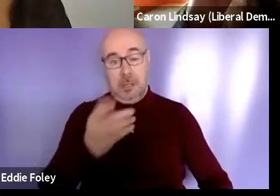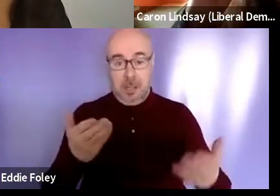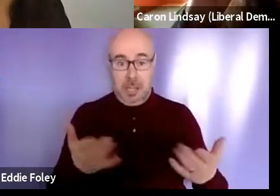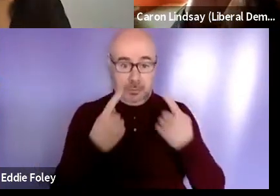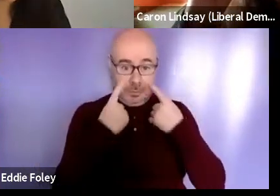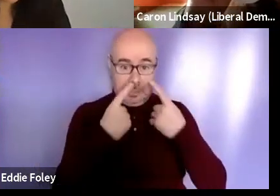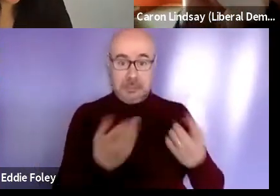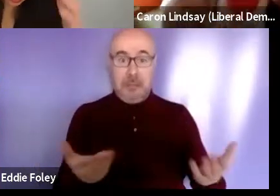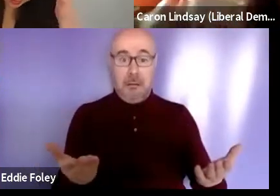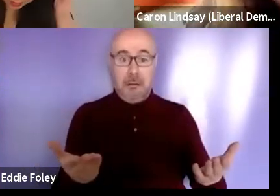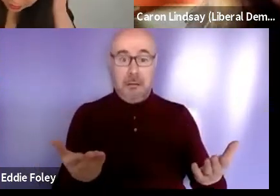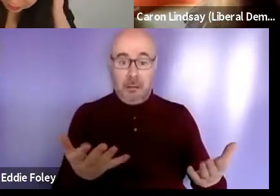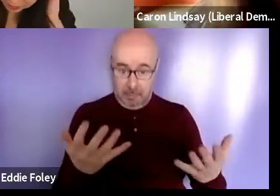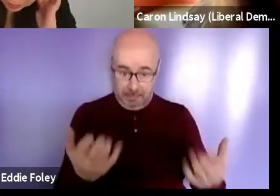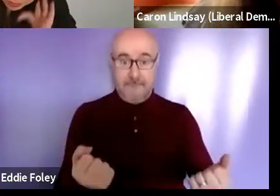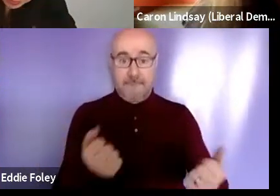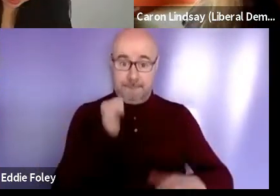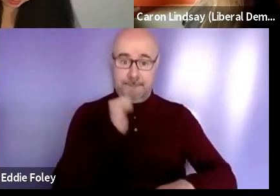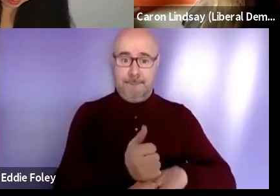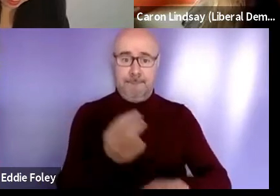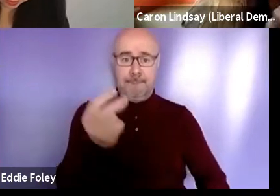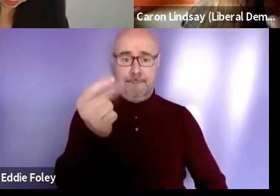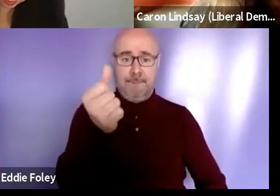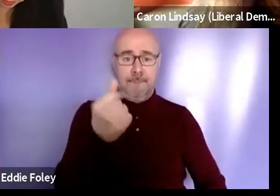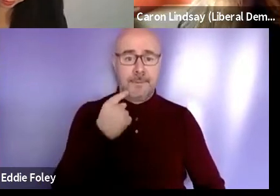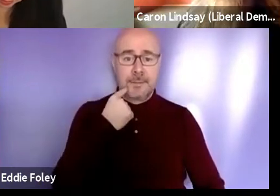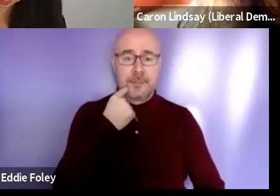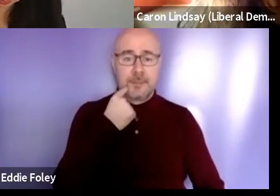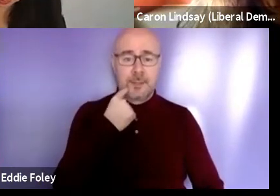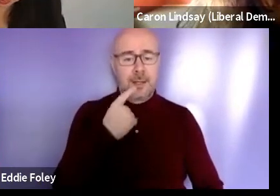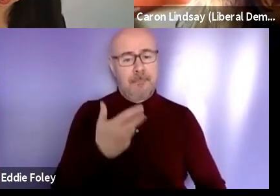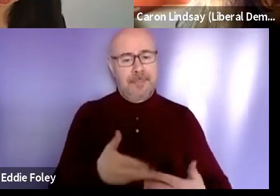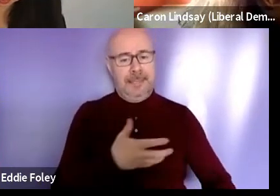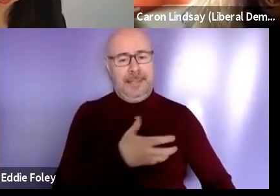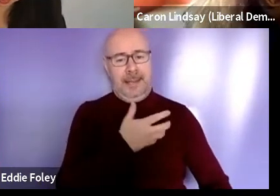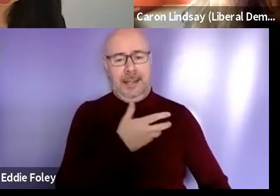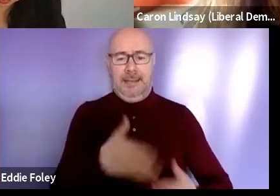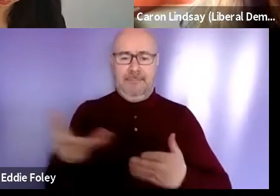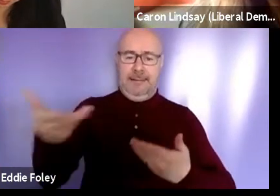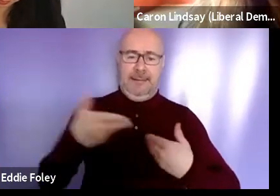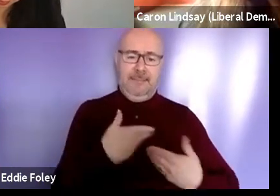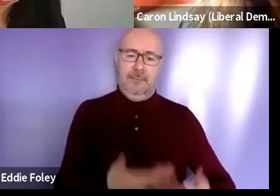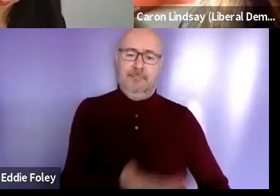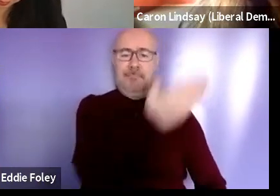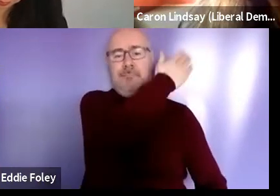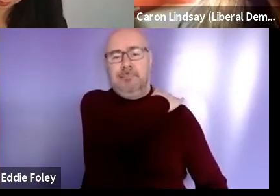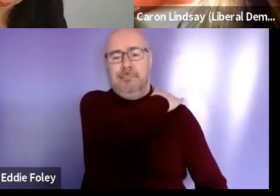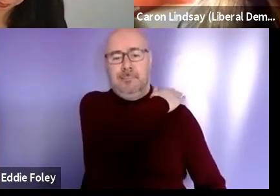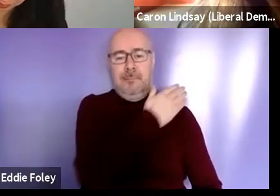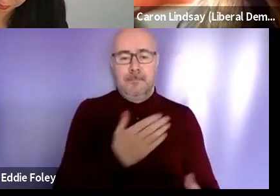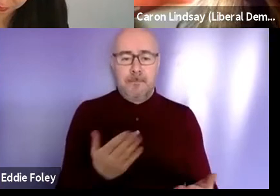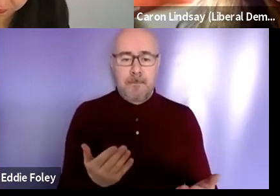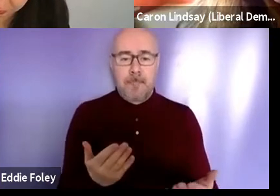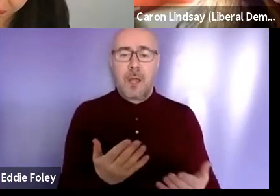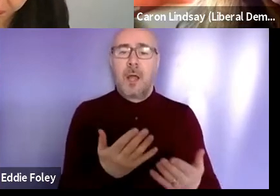annoyed that it didn't happen when it was us who needed it. But I think we have to I hear a lot of the time in organisations I've previously